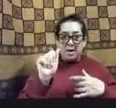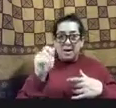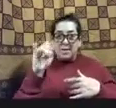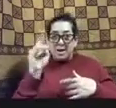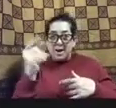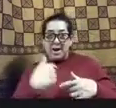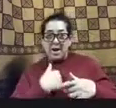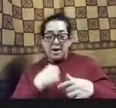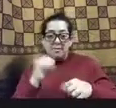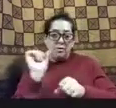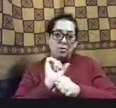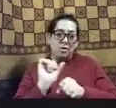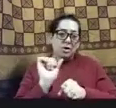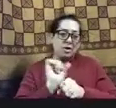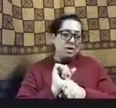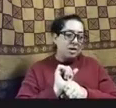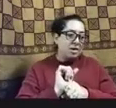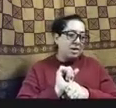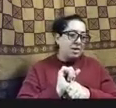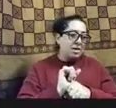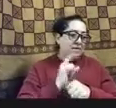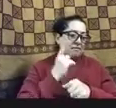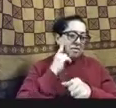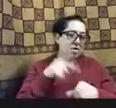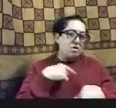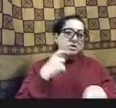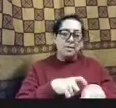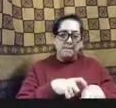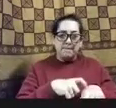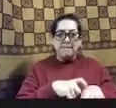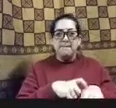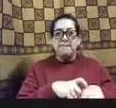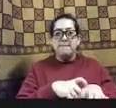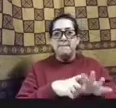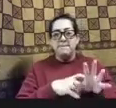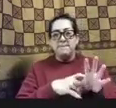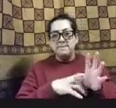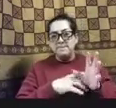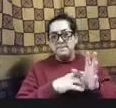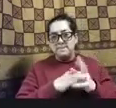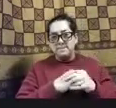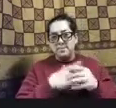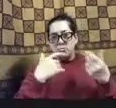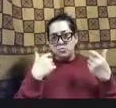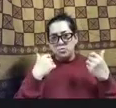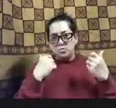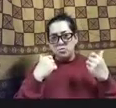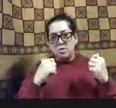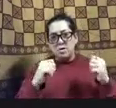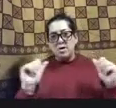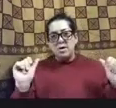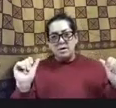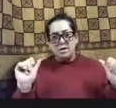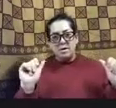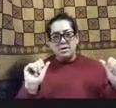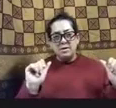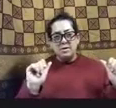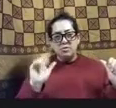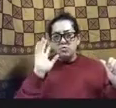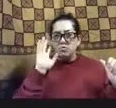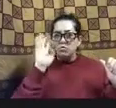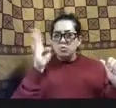I have been working for quite some time on, you know, trying to actually